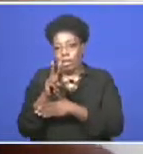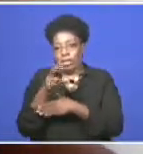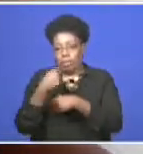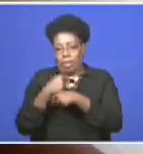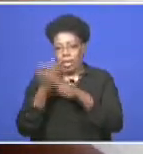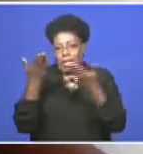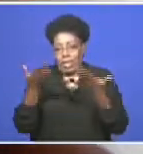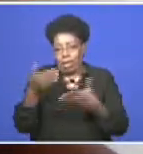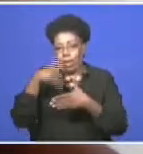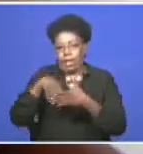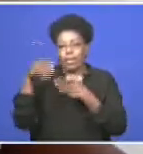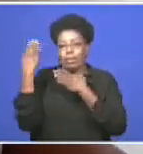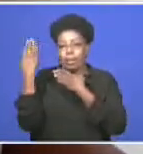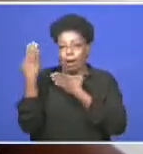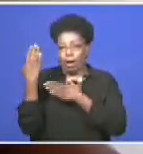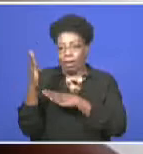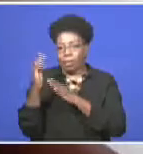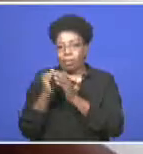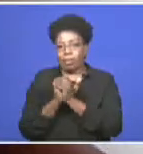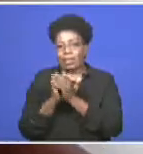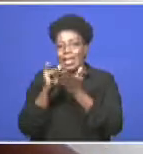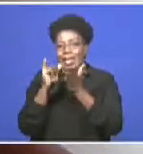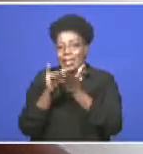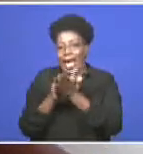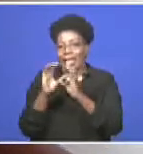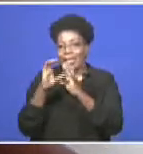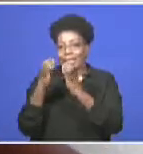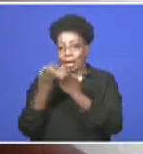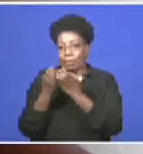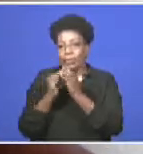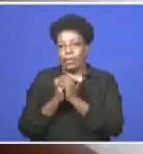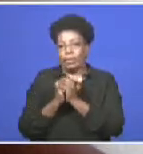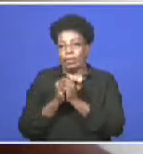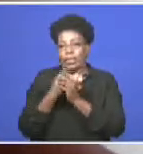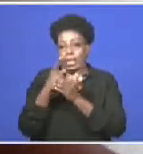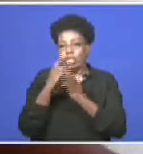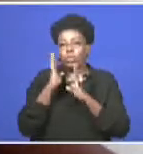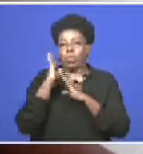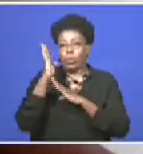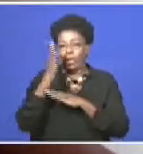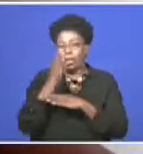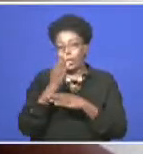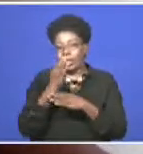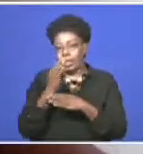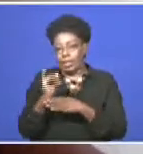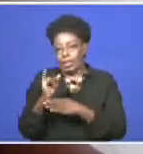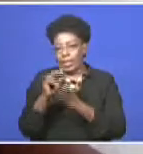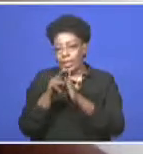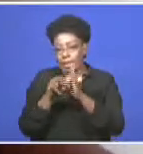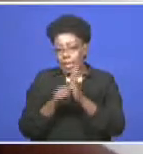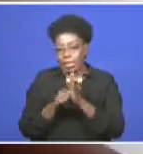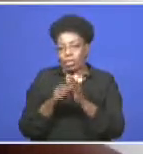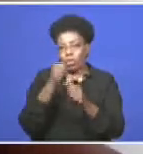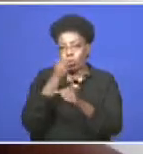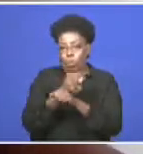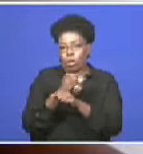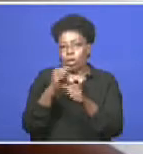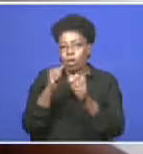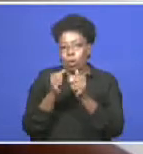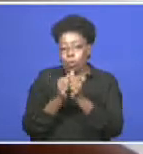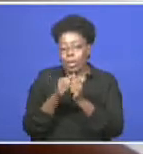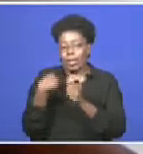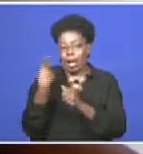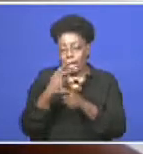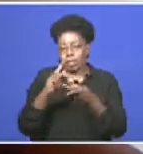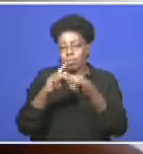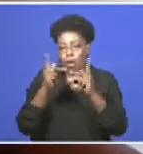the Bahamas. That company has expressed a willingness to partner with us in our fight.